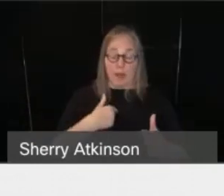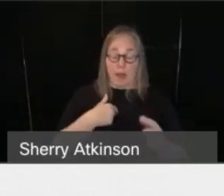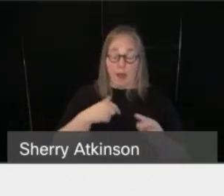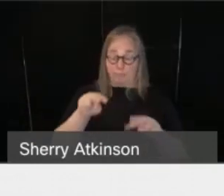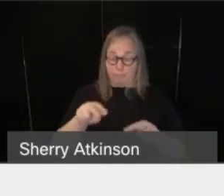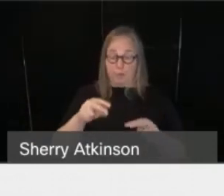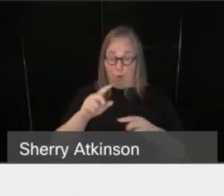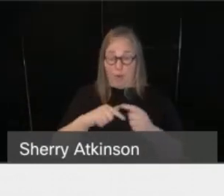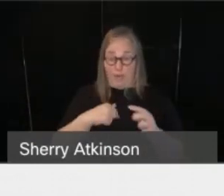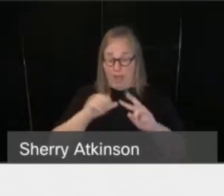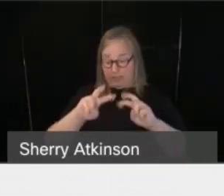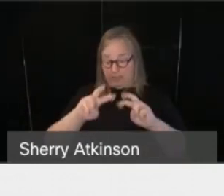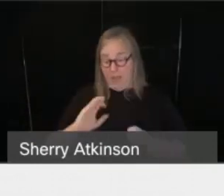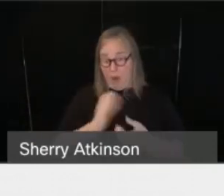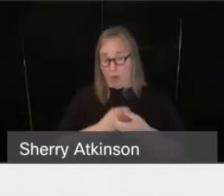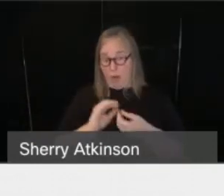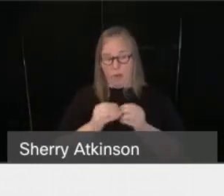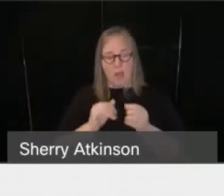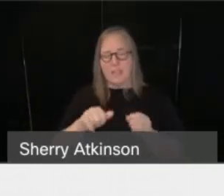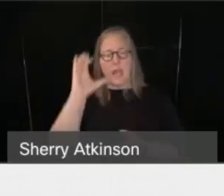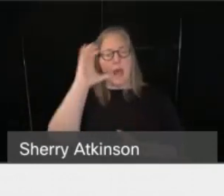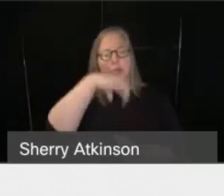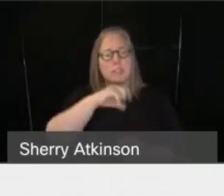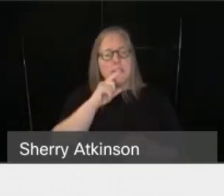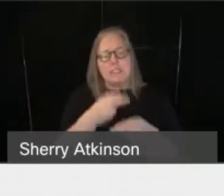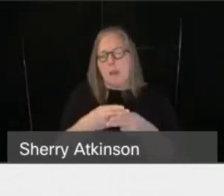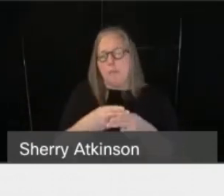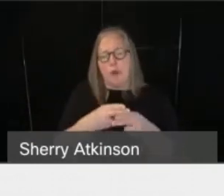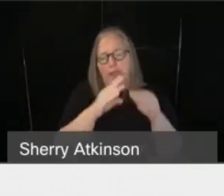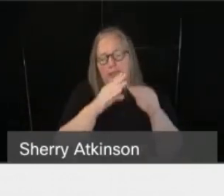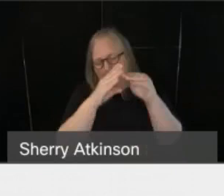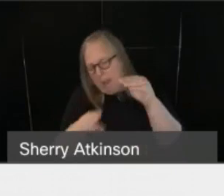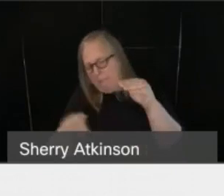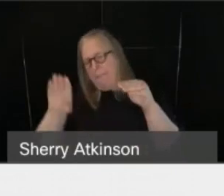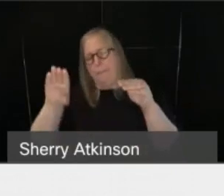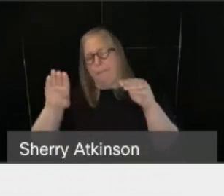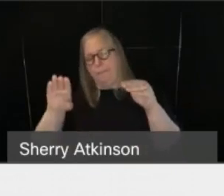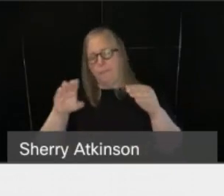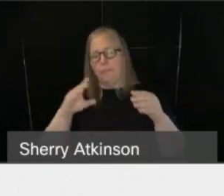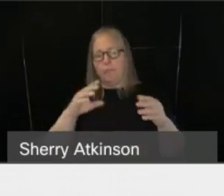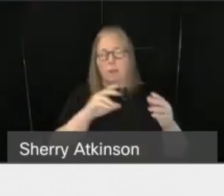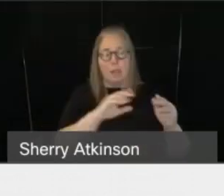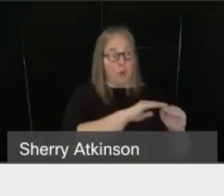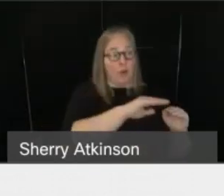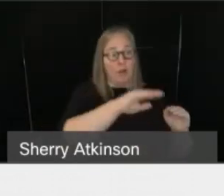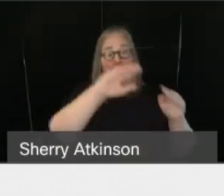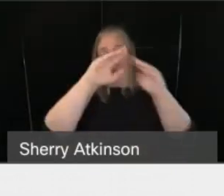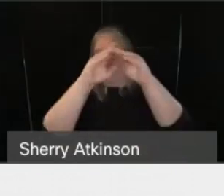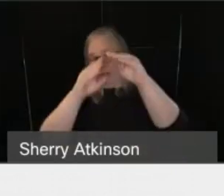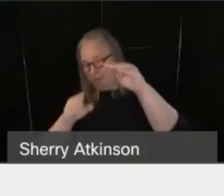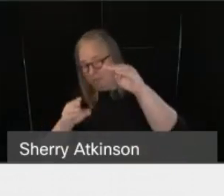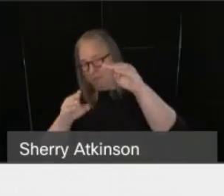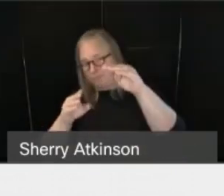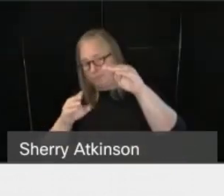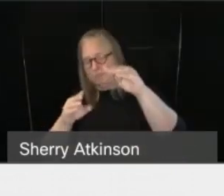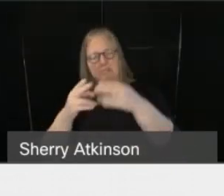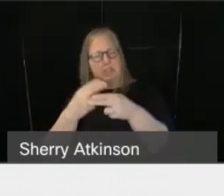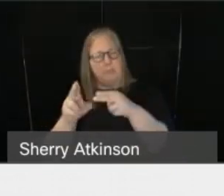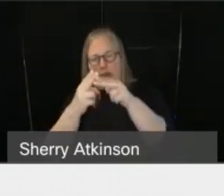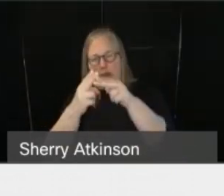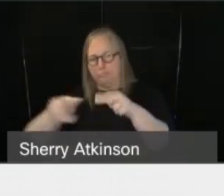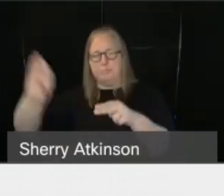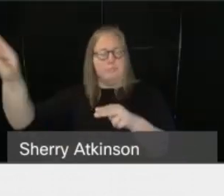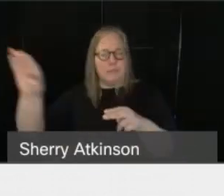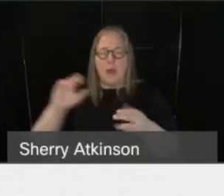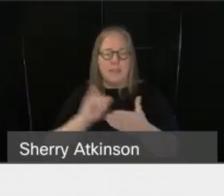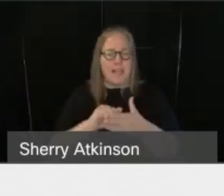this aberration is a temporary dip, and it's going to be what I'm defining as an elastic number. I believe that once we get back to a